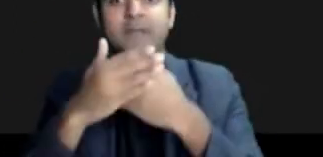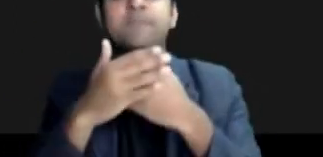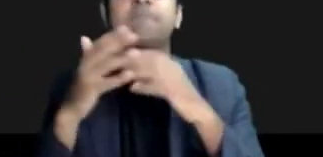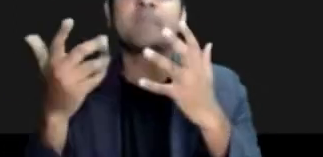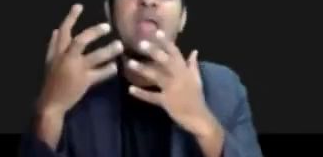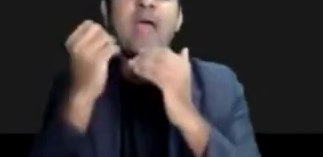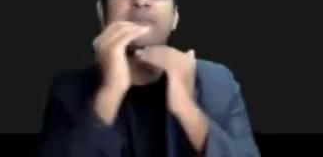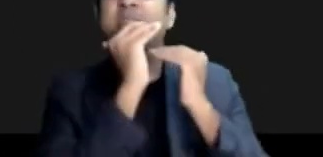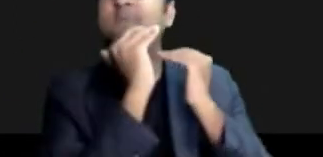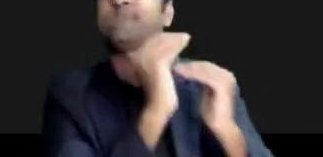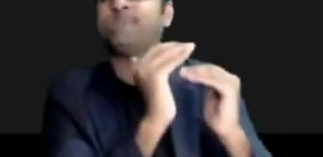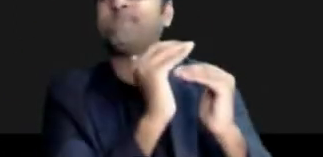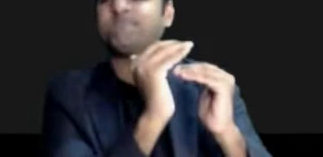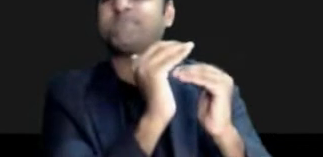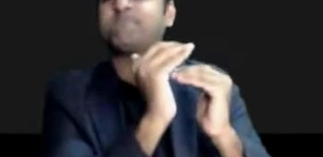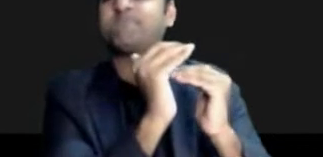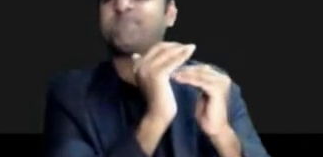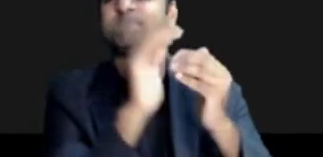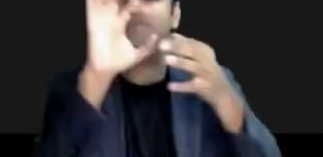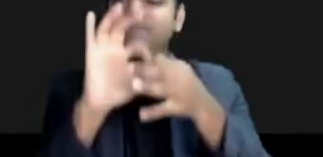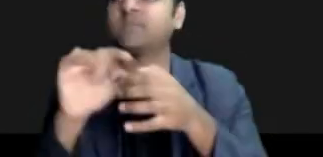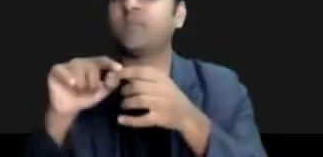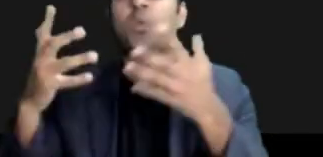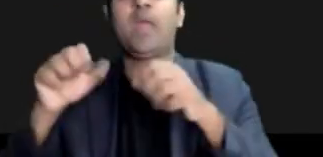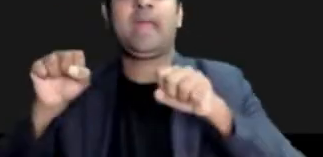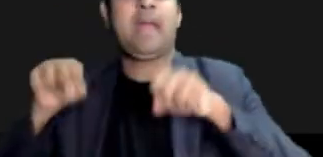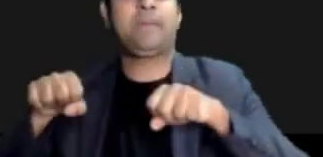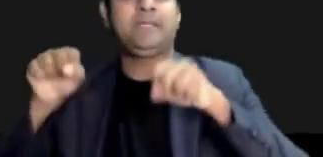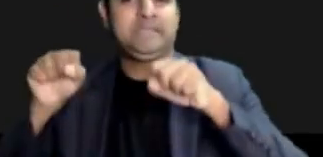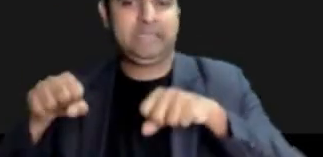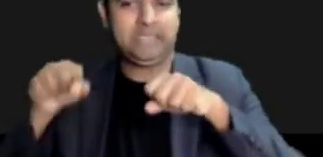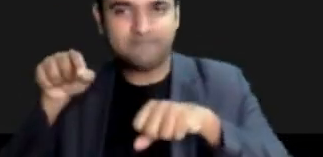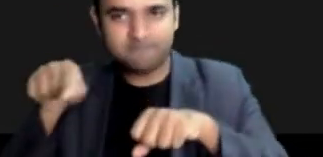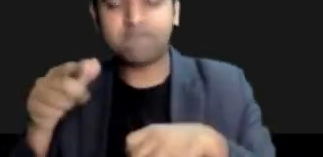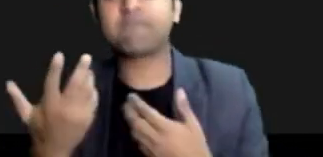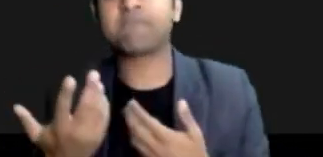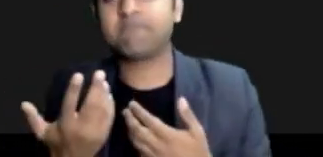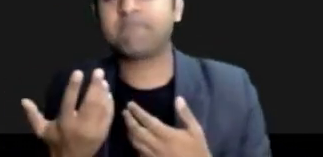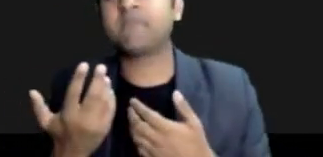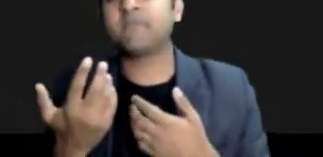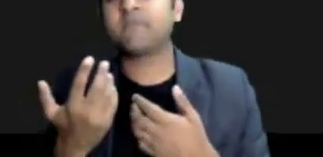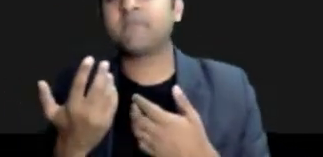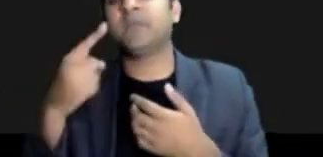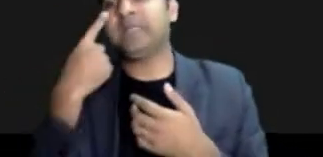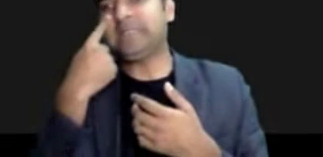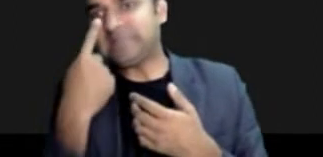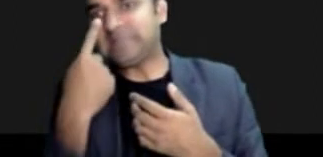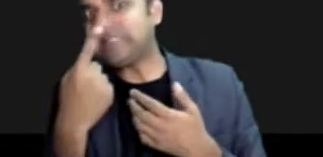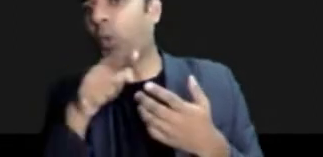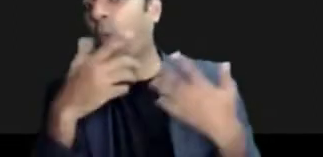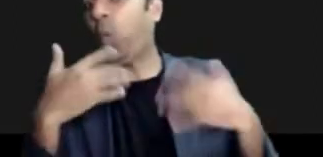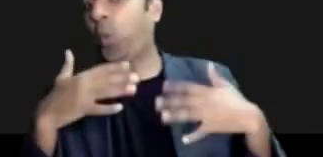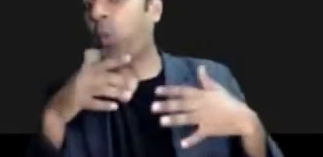one thing that we've noted is that it's important to really give enough capacities to persons with